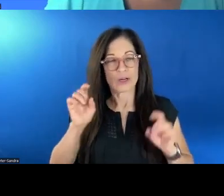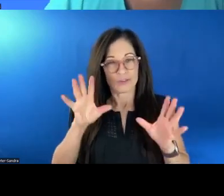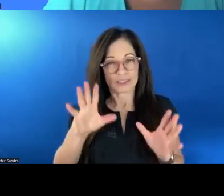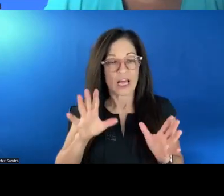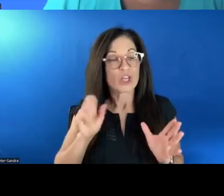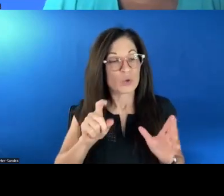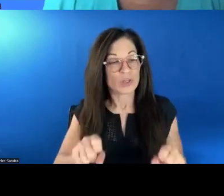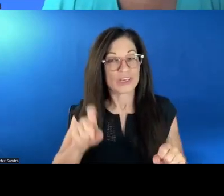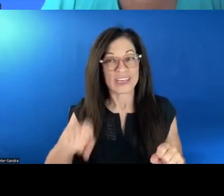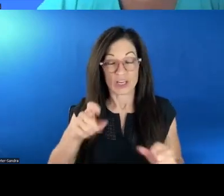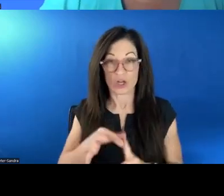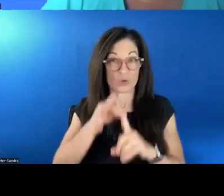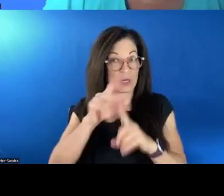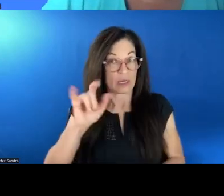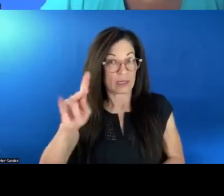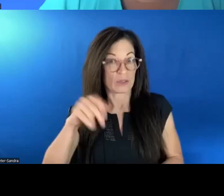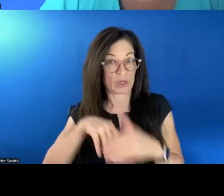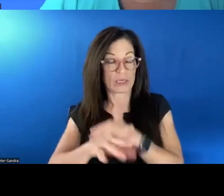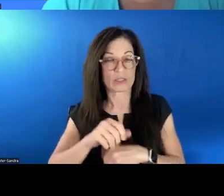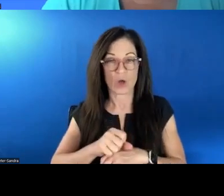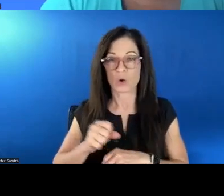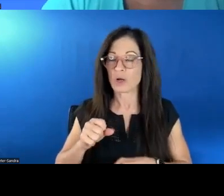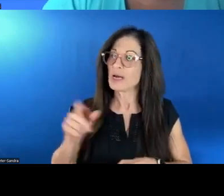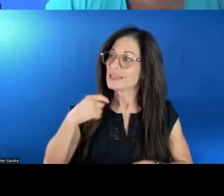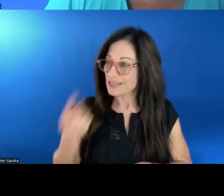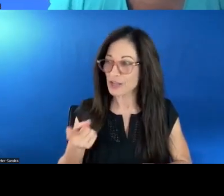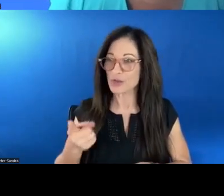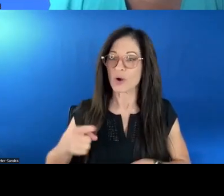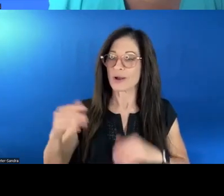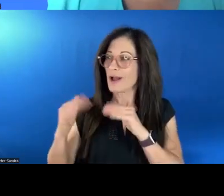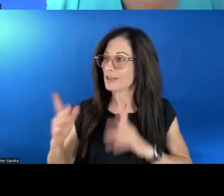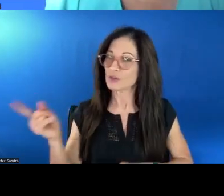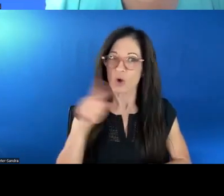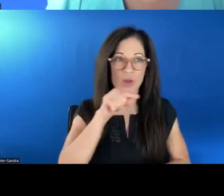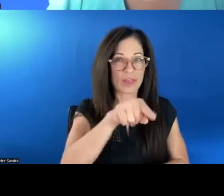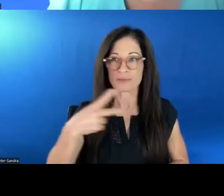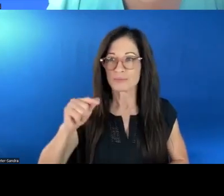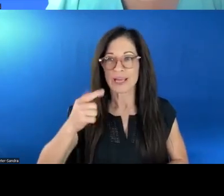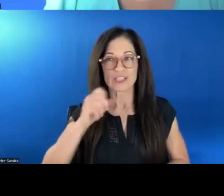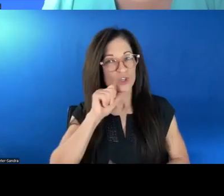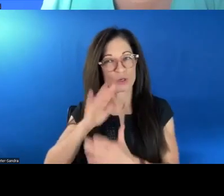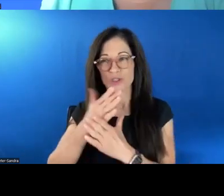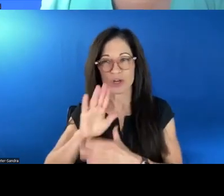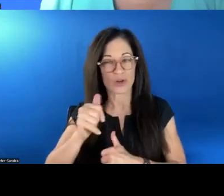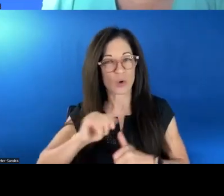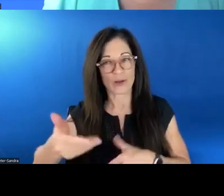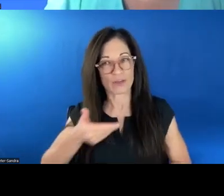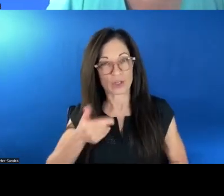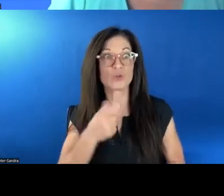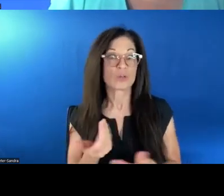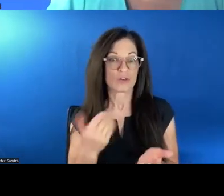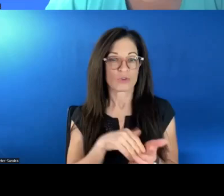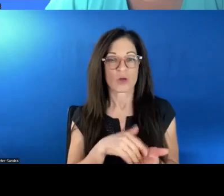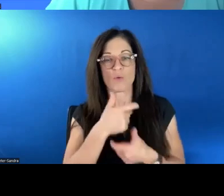a unique link to get in. So send your colleagues to this page. Please don't forward them your invitation. You can rewatch old